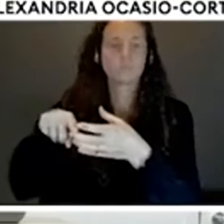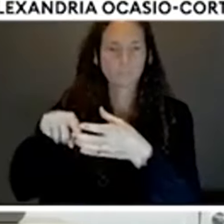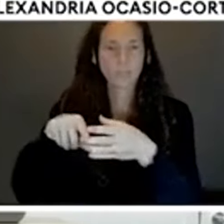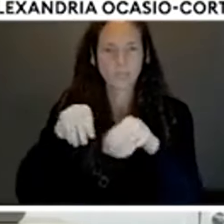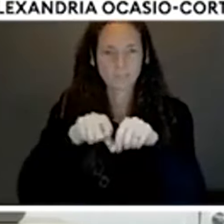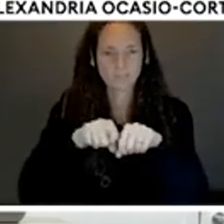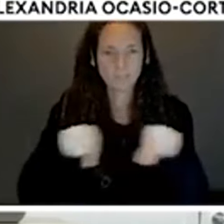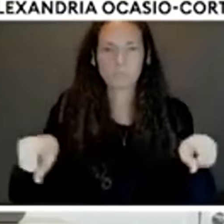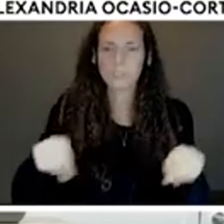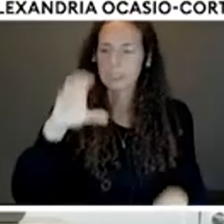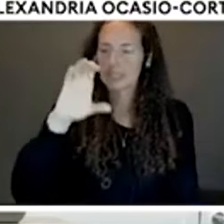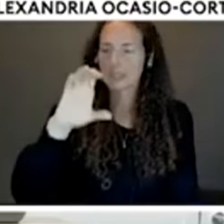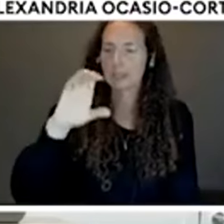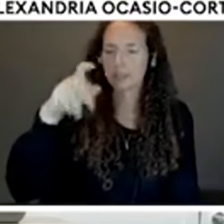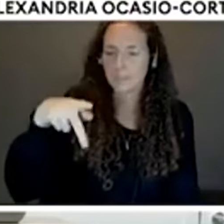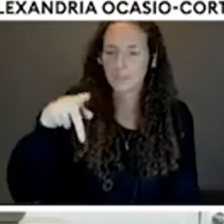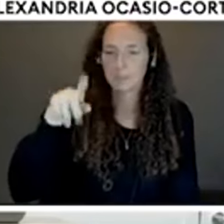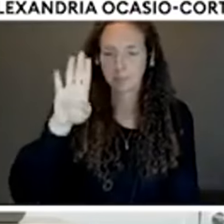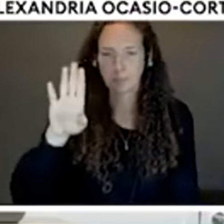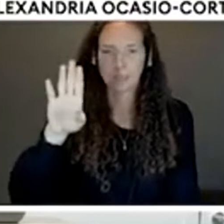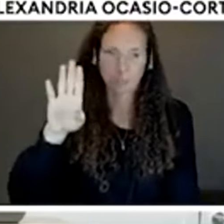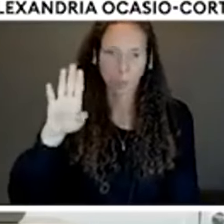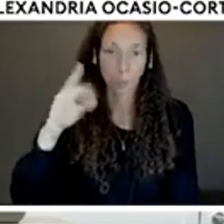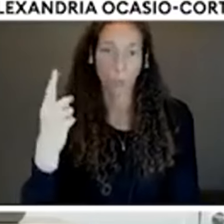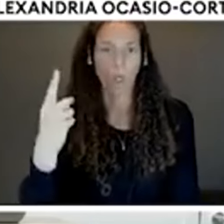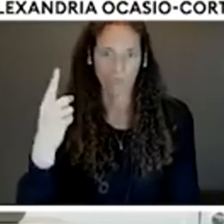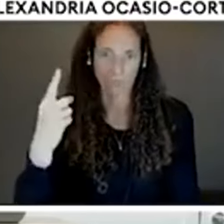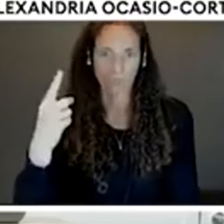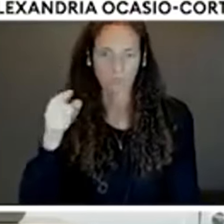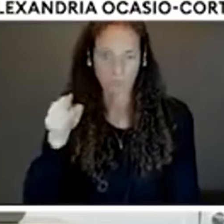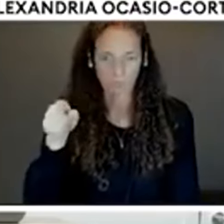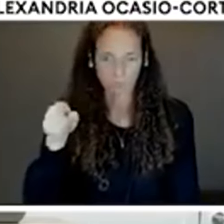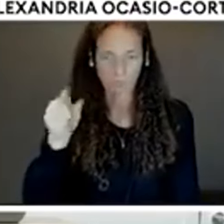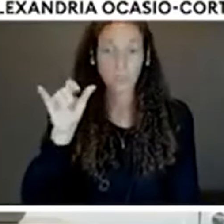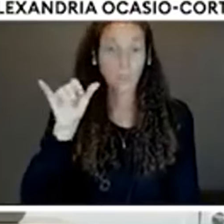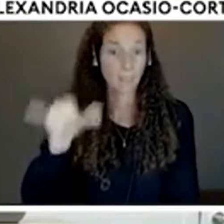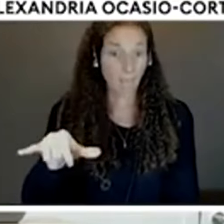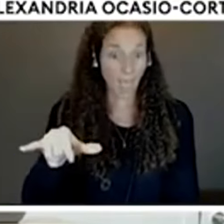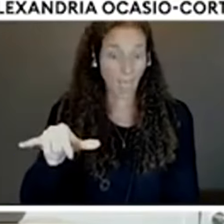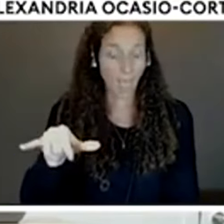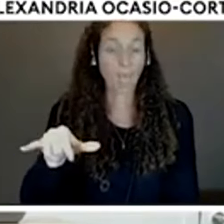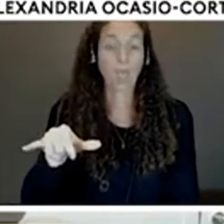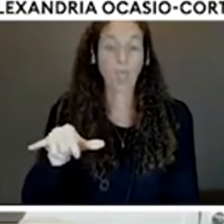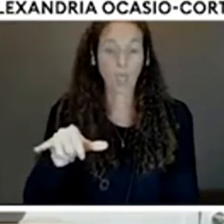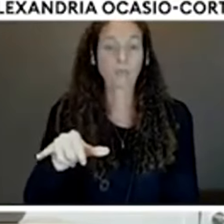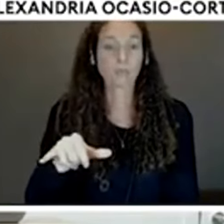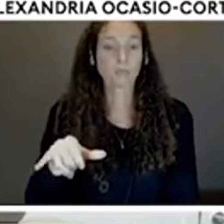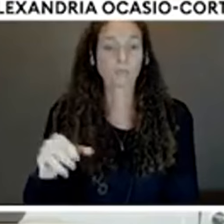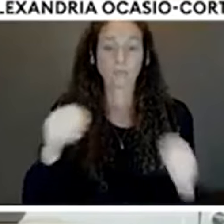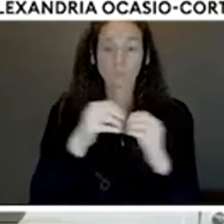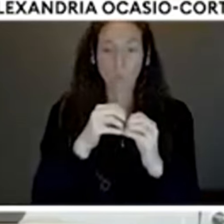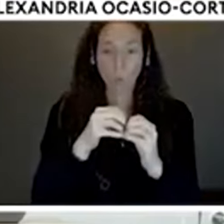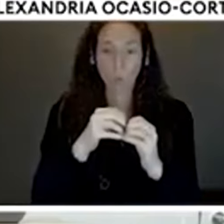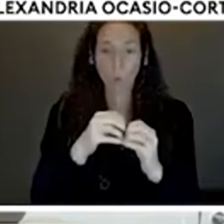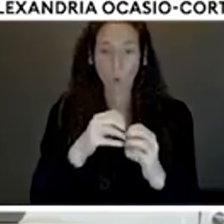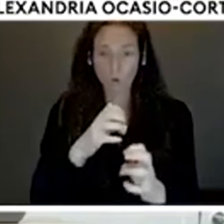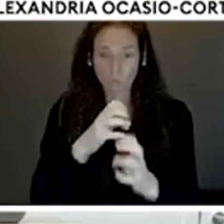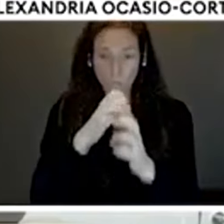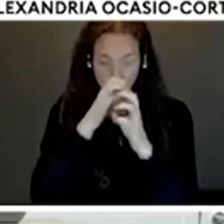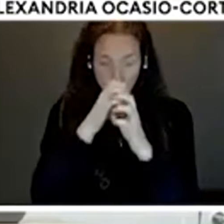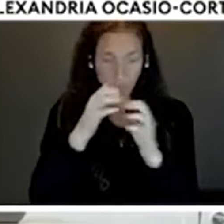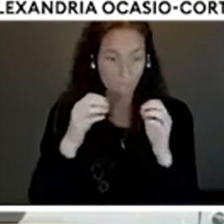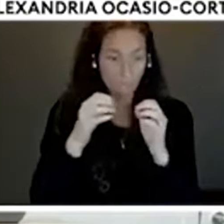did tighten very, very severely a lot of the ability for people who are even seeking